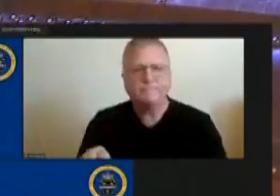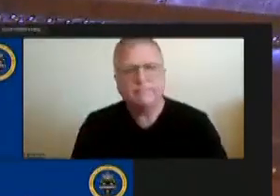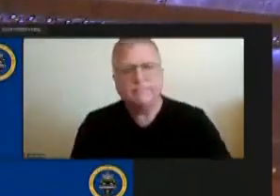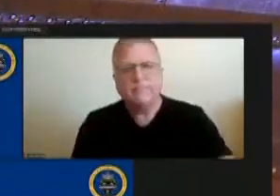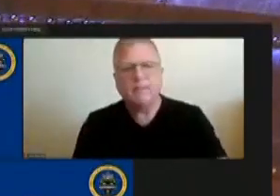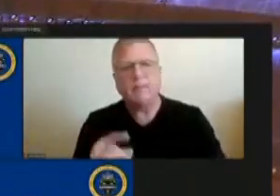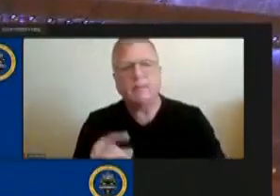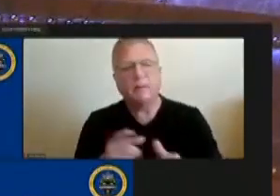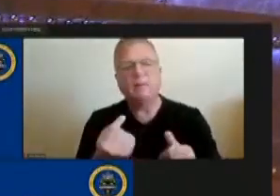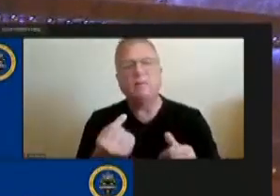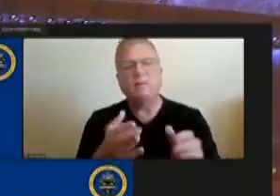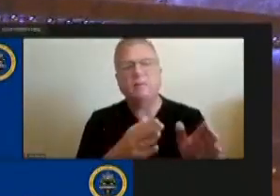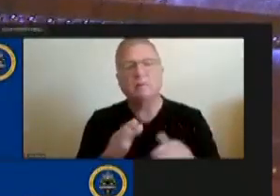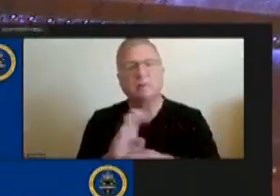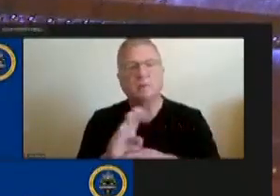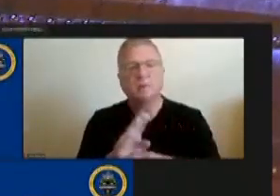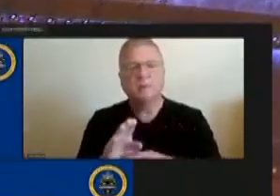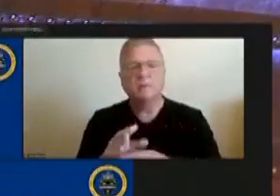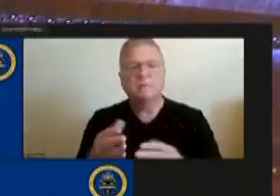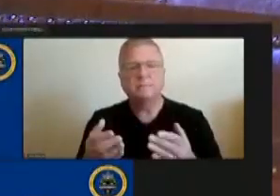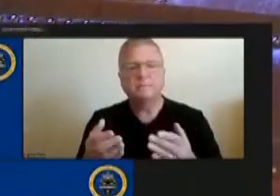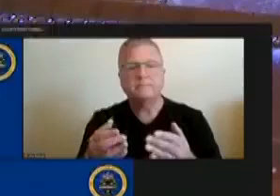business will be an introduction.